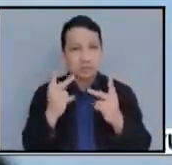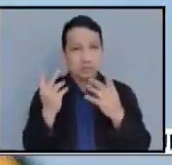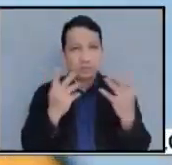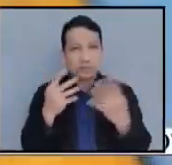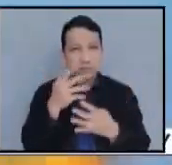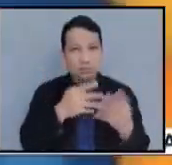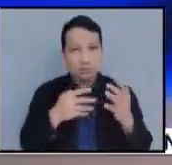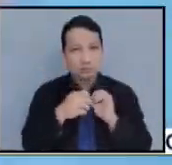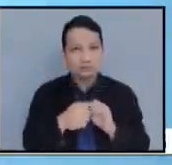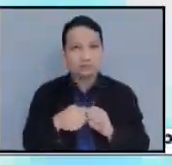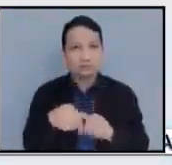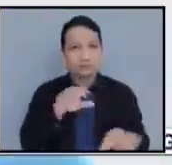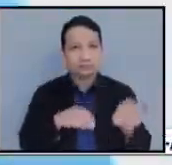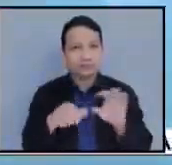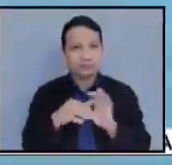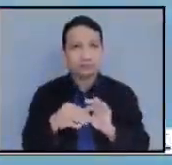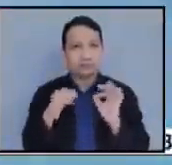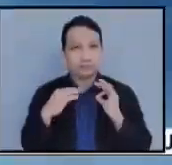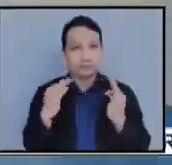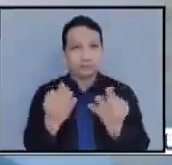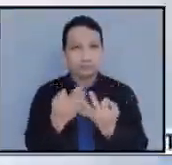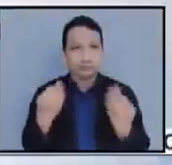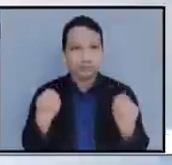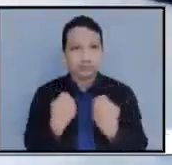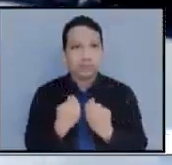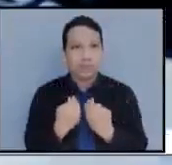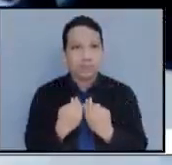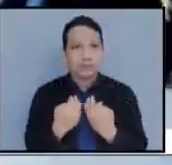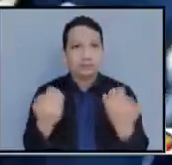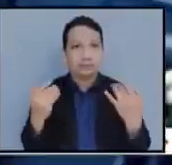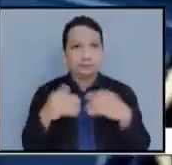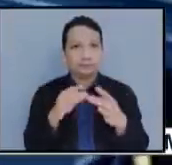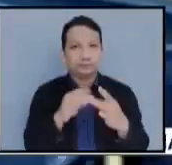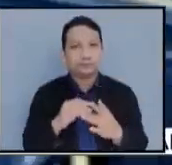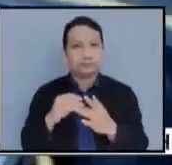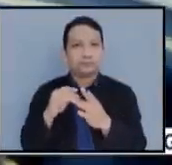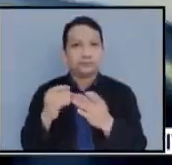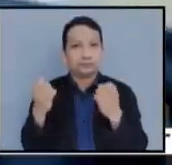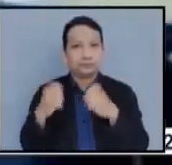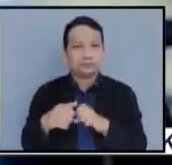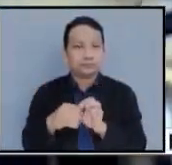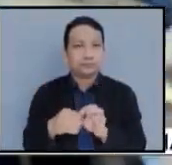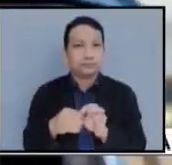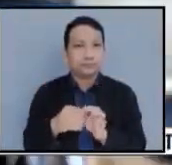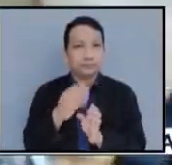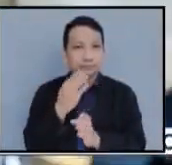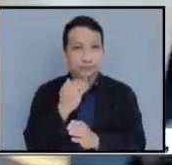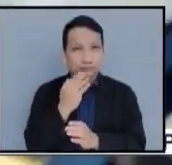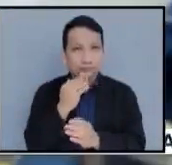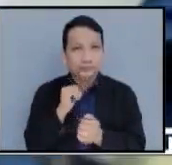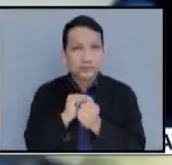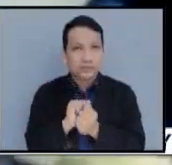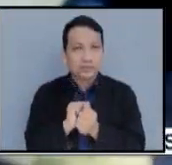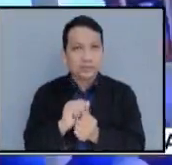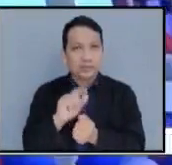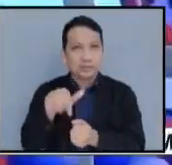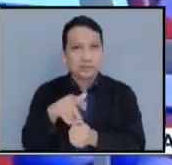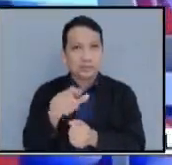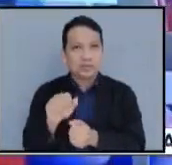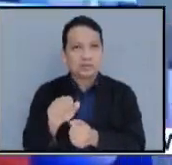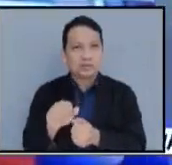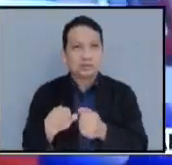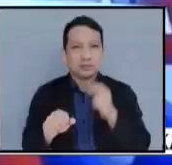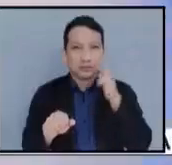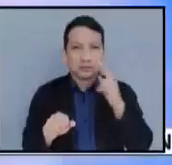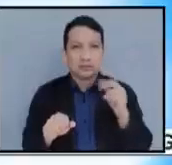ilang celebrity at family members na present sa special event para kay baby Joaquin. Kabilang na dito, sina River Cruz